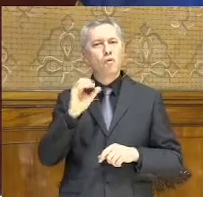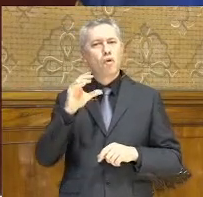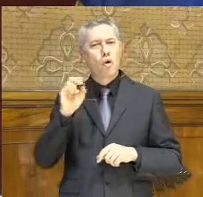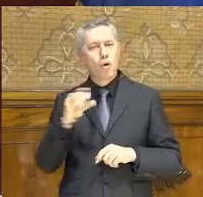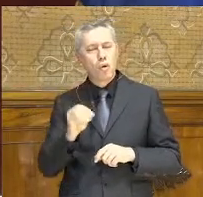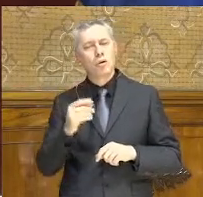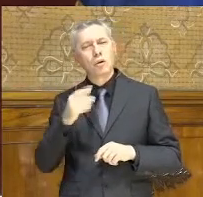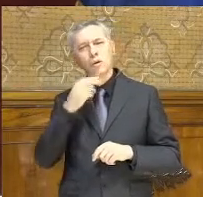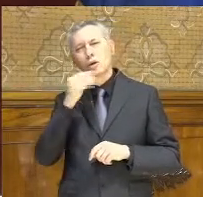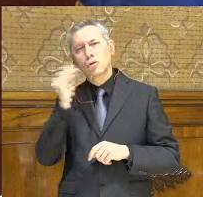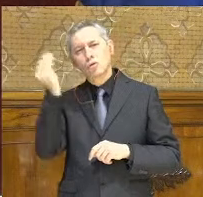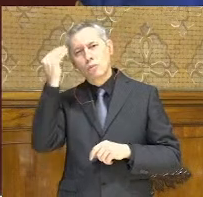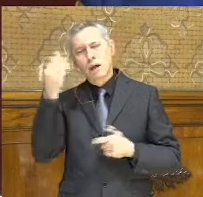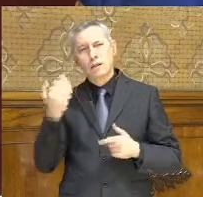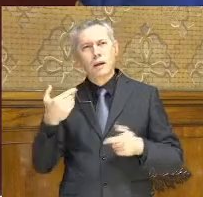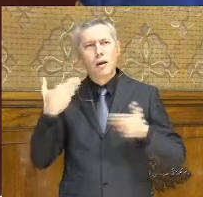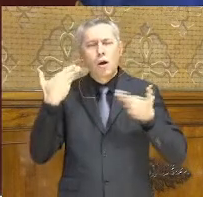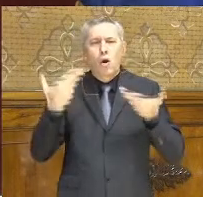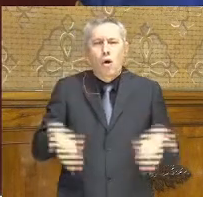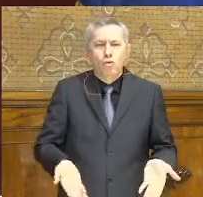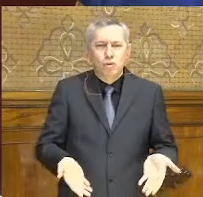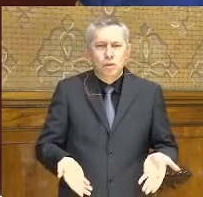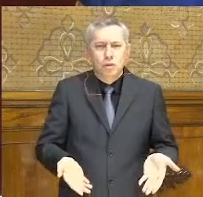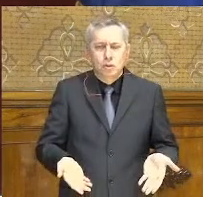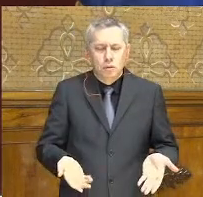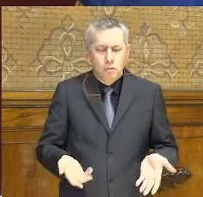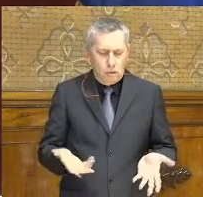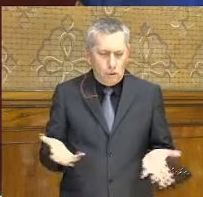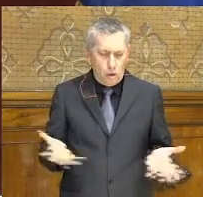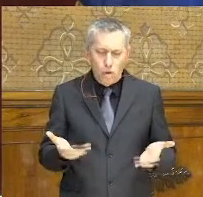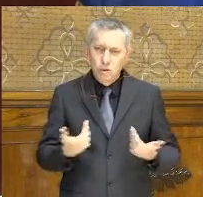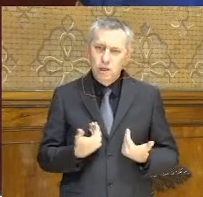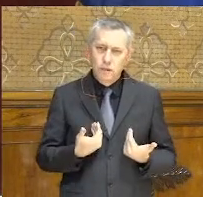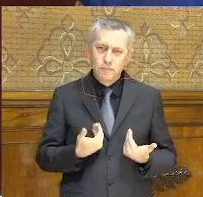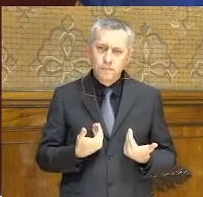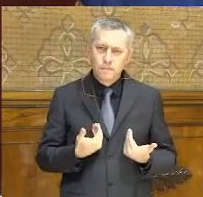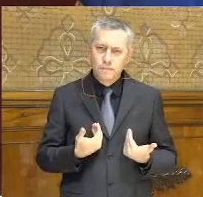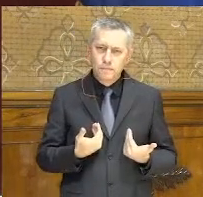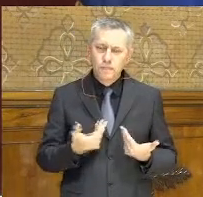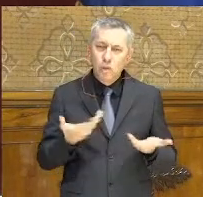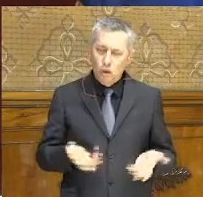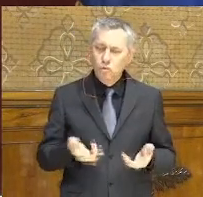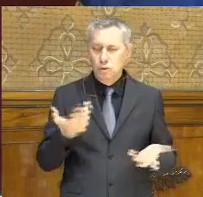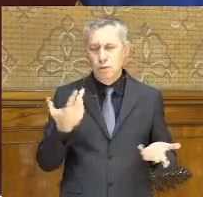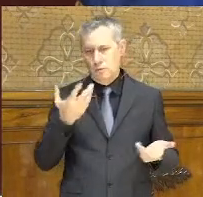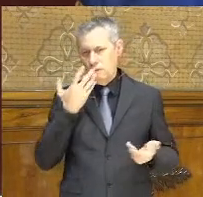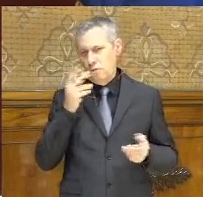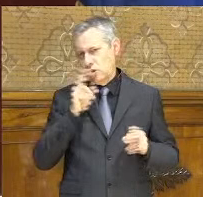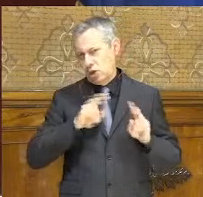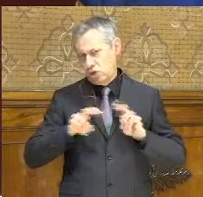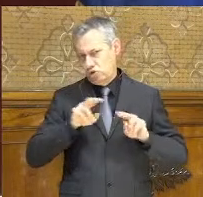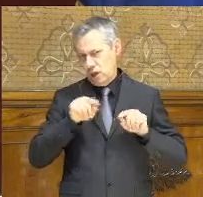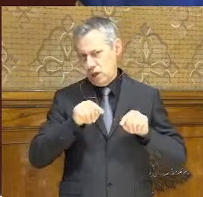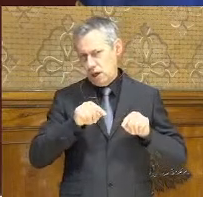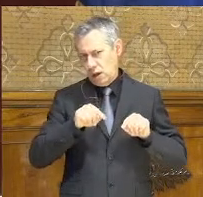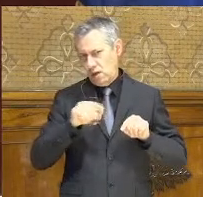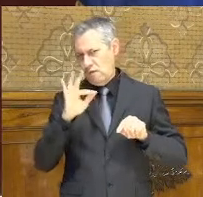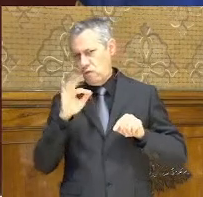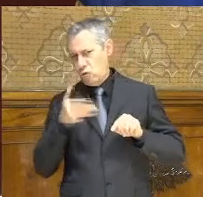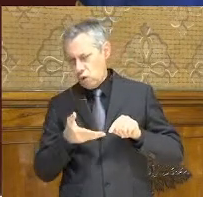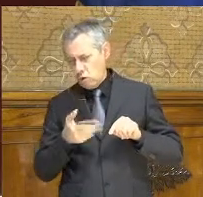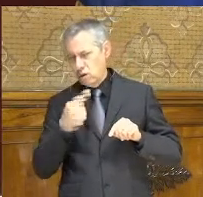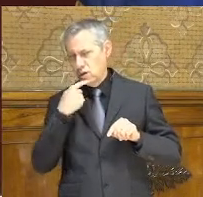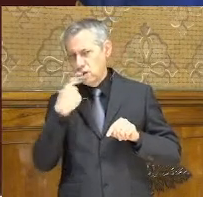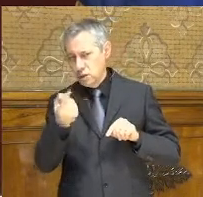What is our present? Our pursuit, I believe, is best served, in Foucault's view, not by